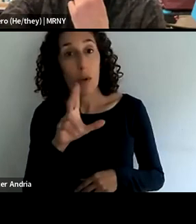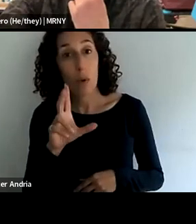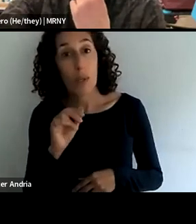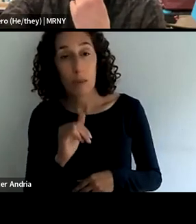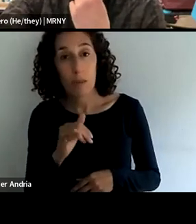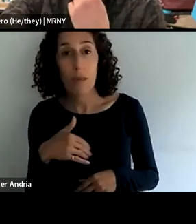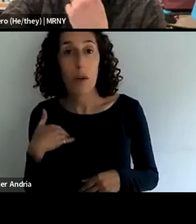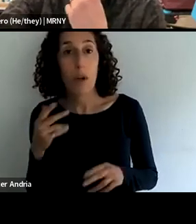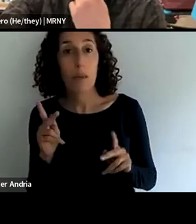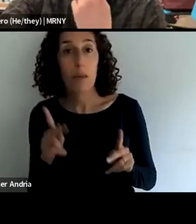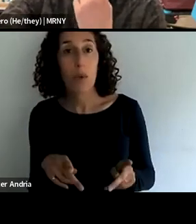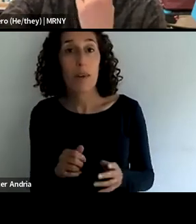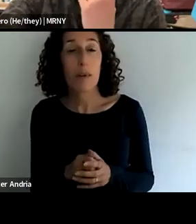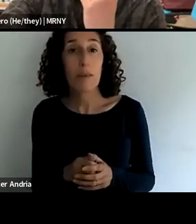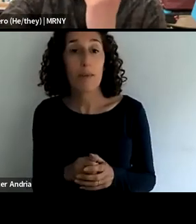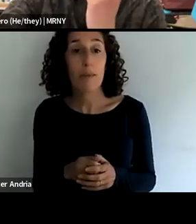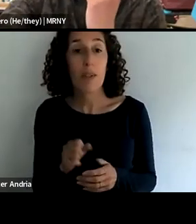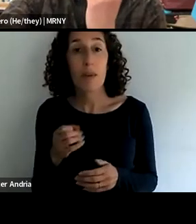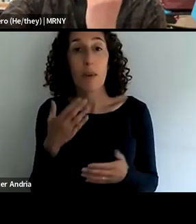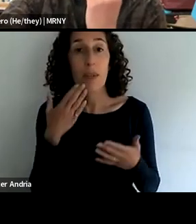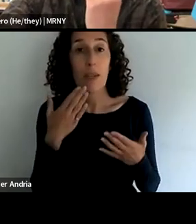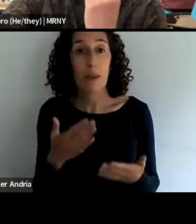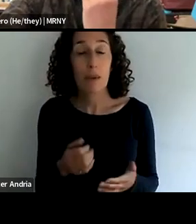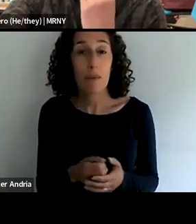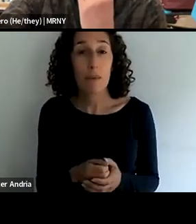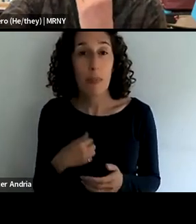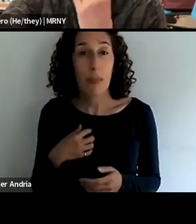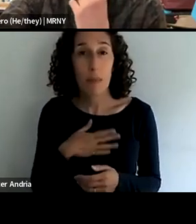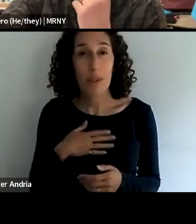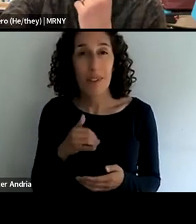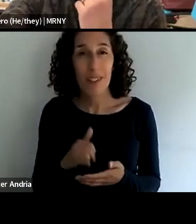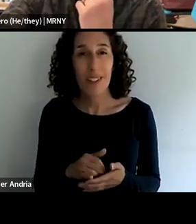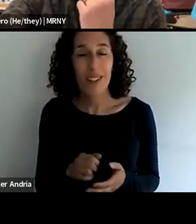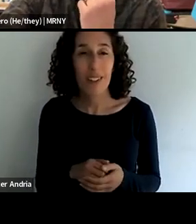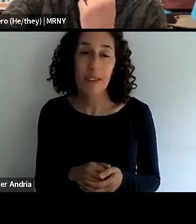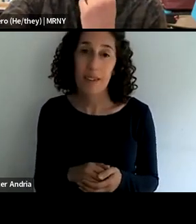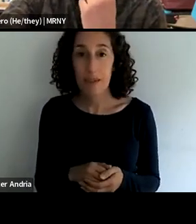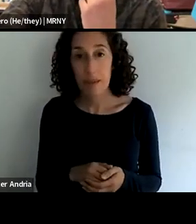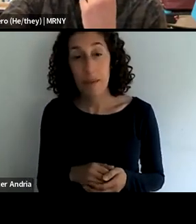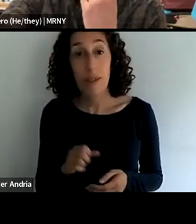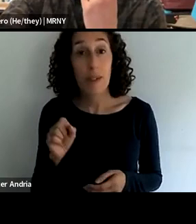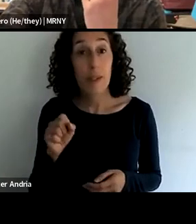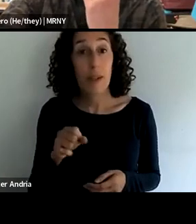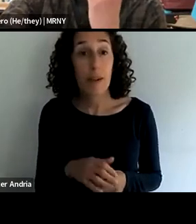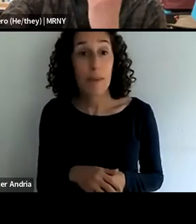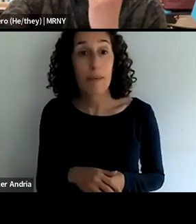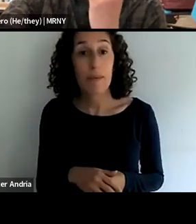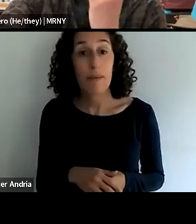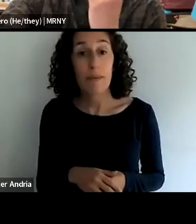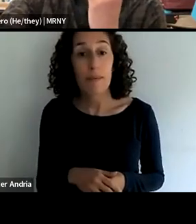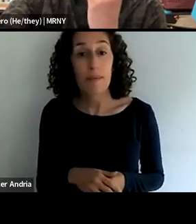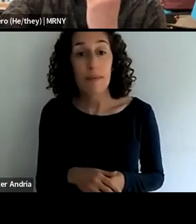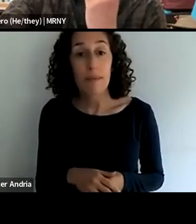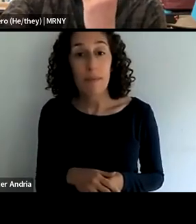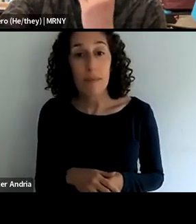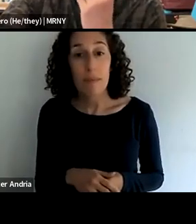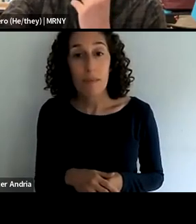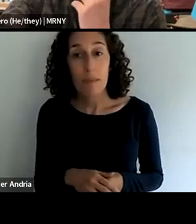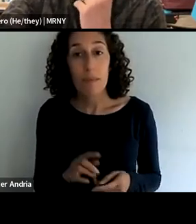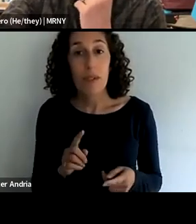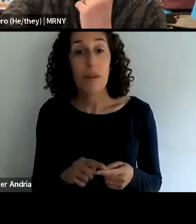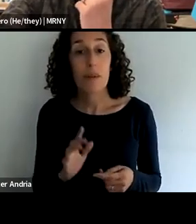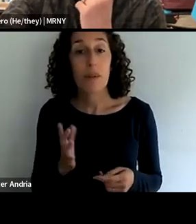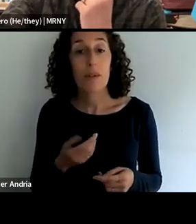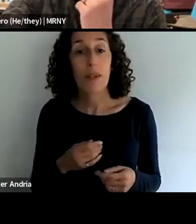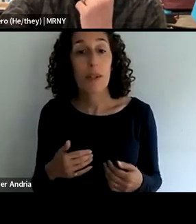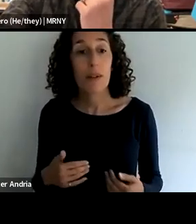person. So thank you. I appreciate it. Yeah, I would, to trans youth